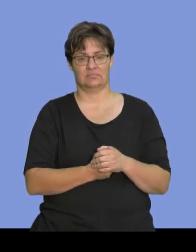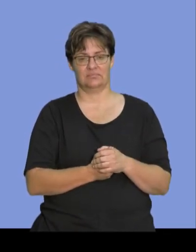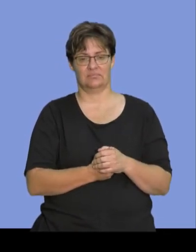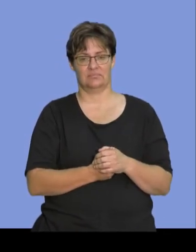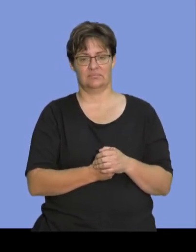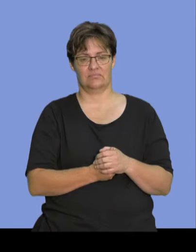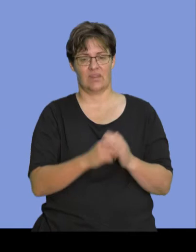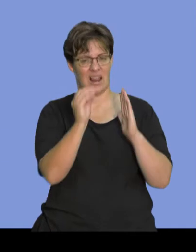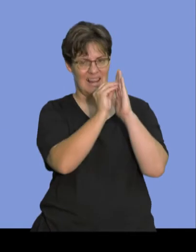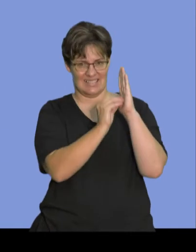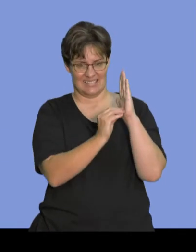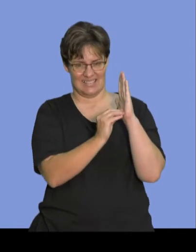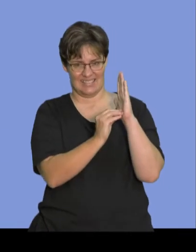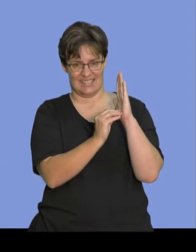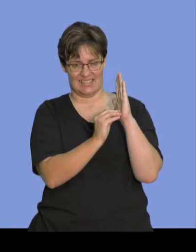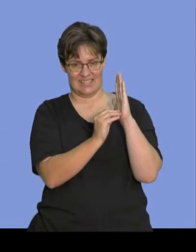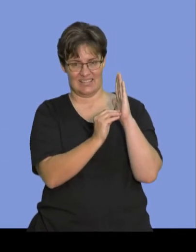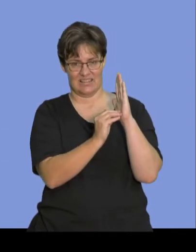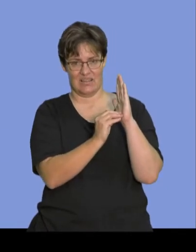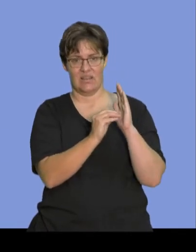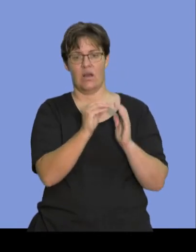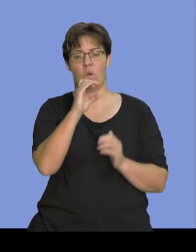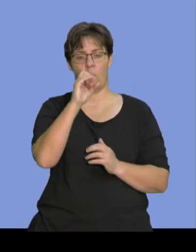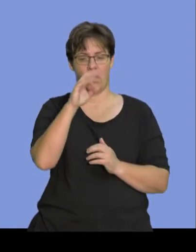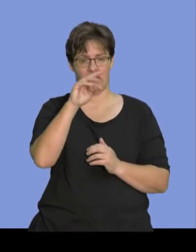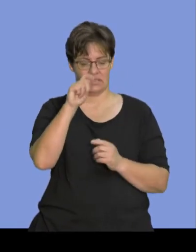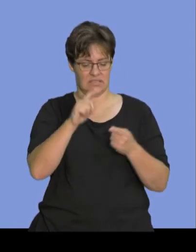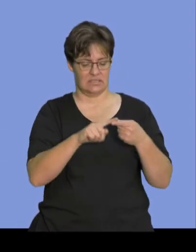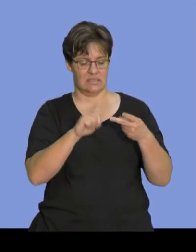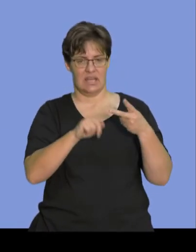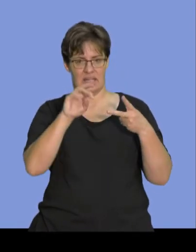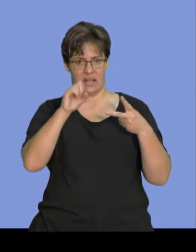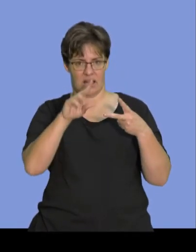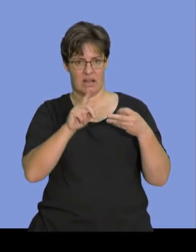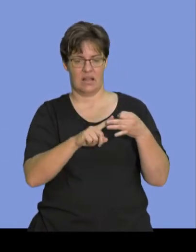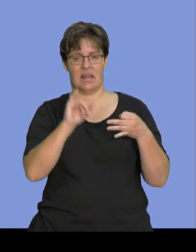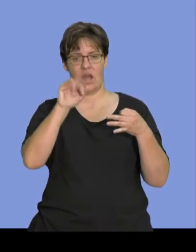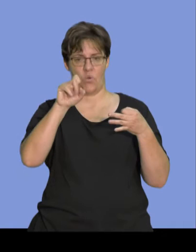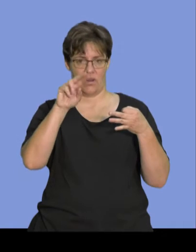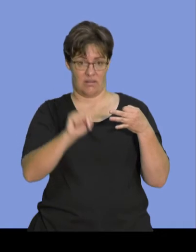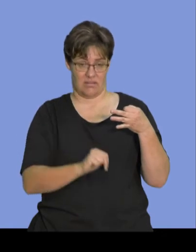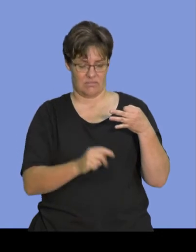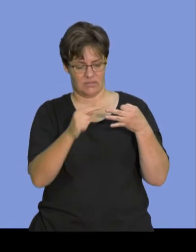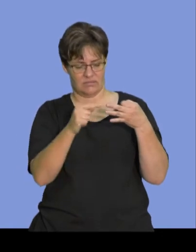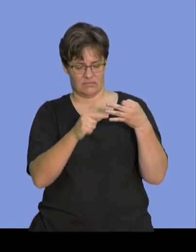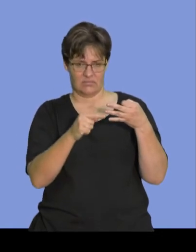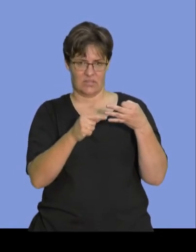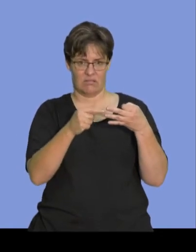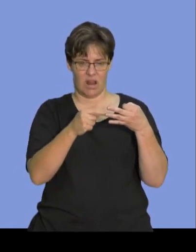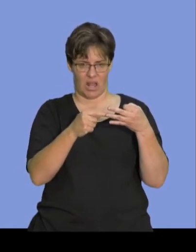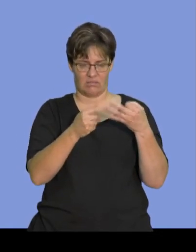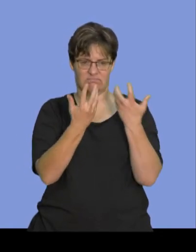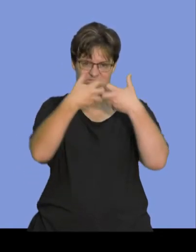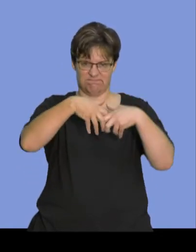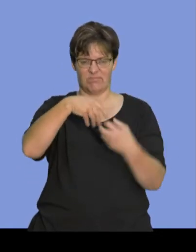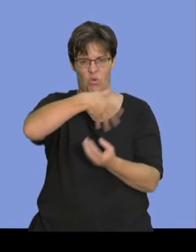talk about. Okay, we have listed them here, that it's cobalt, nickel, and iron. So it's a combination of